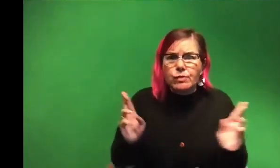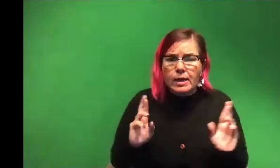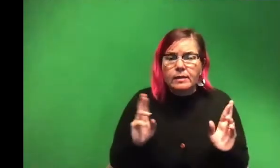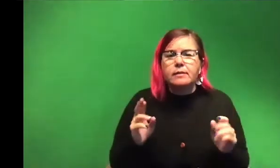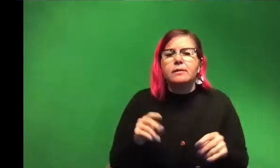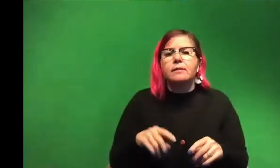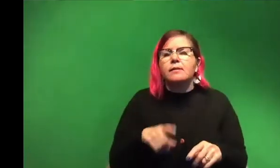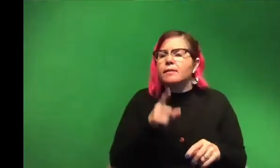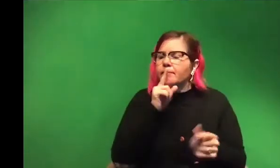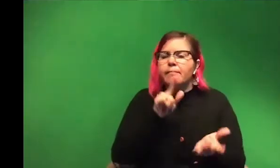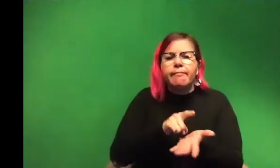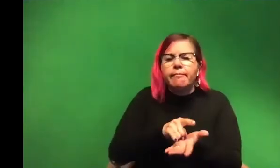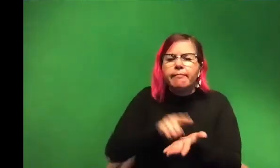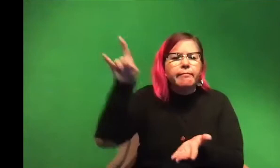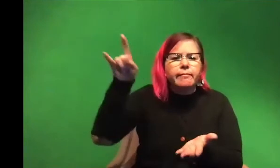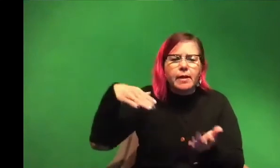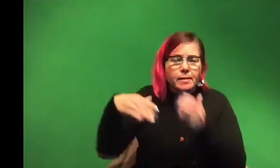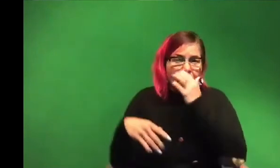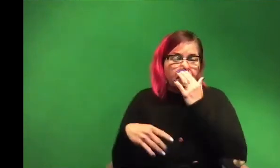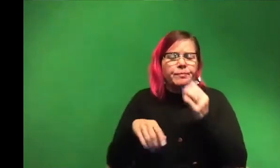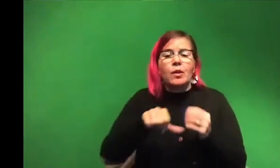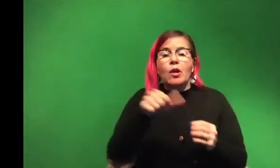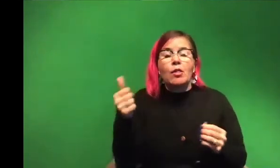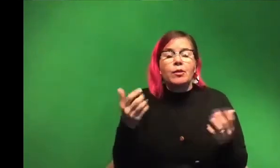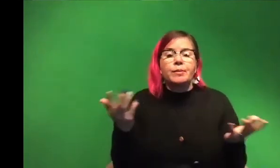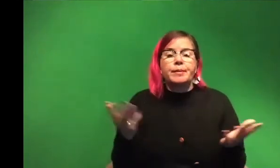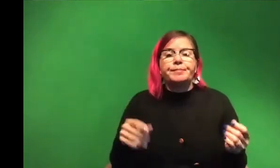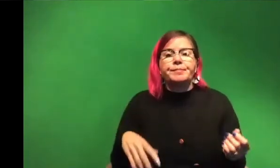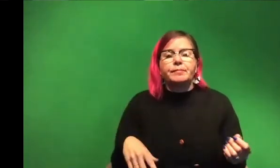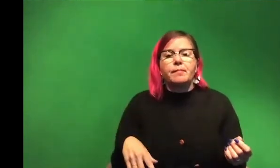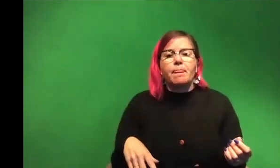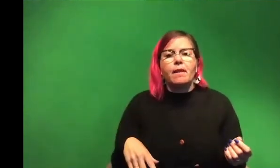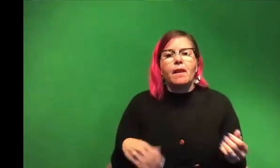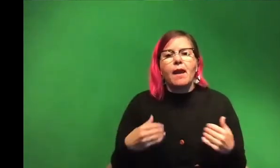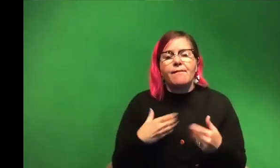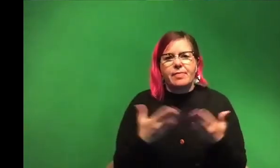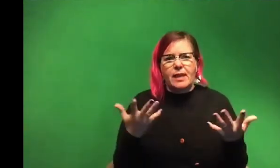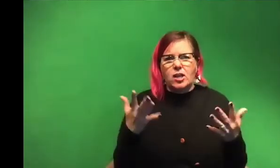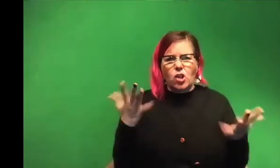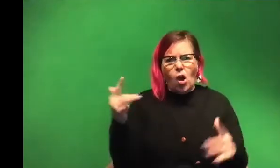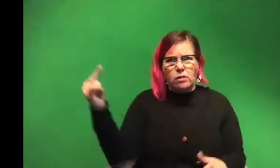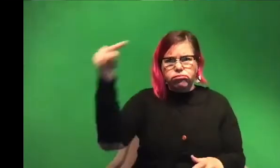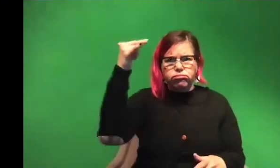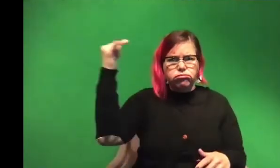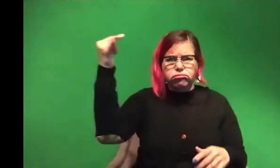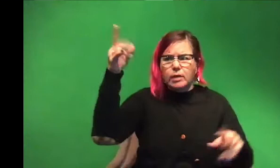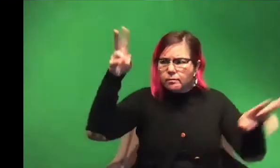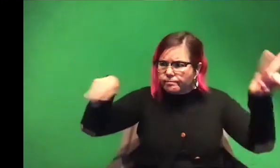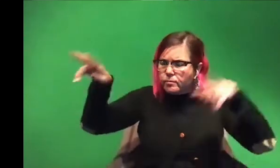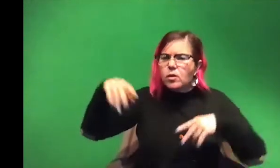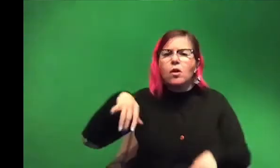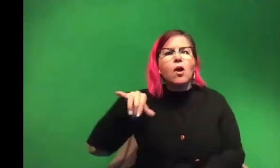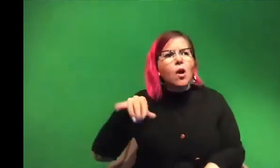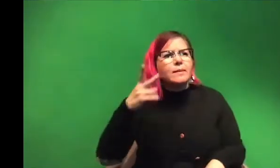aren't airborne. Other times we do have that stuff in the air already. That way we can, say like, oh, this is what we